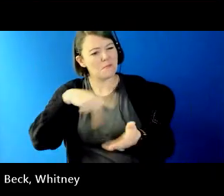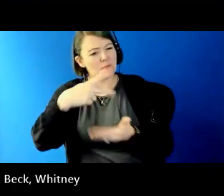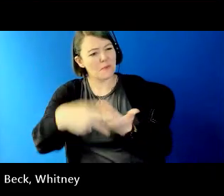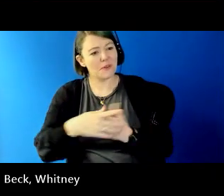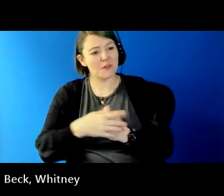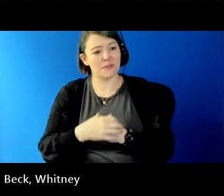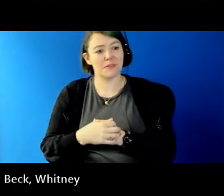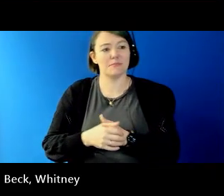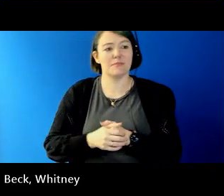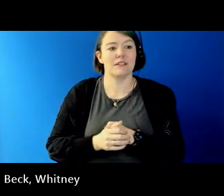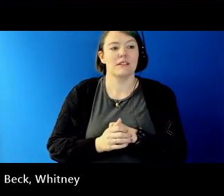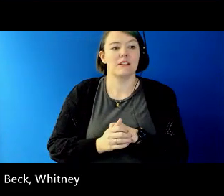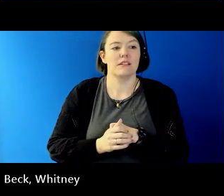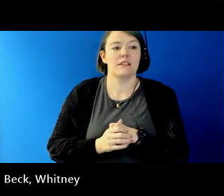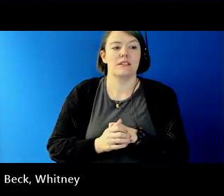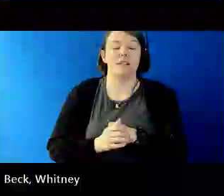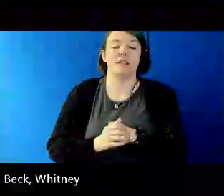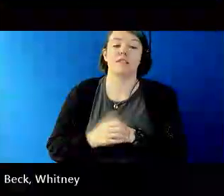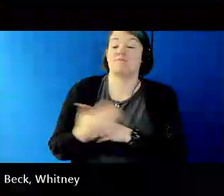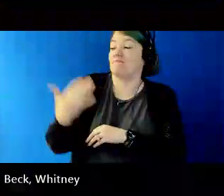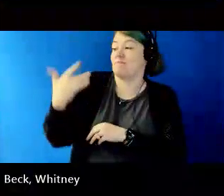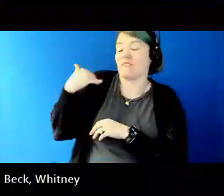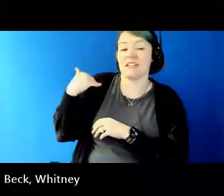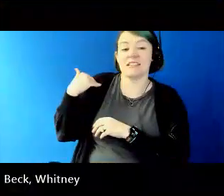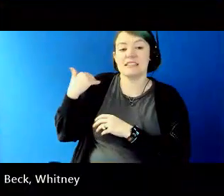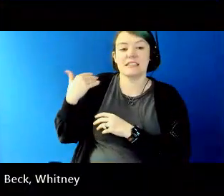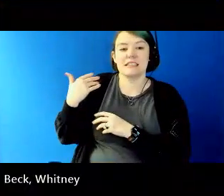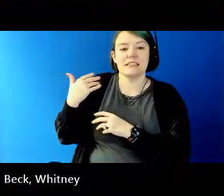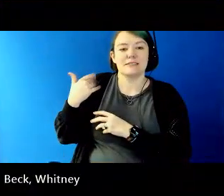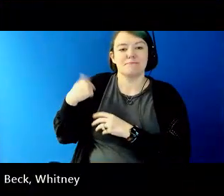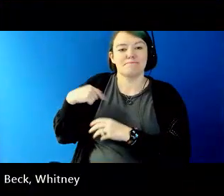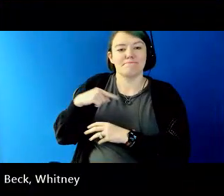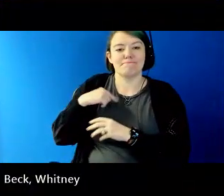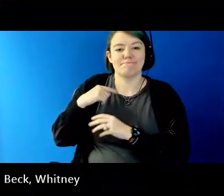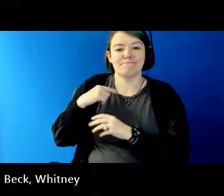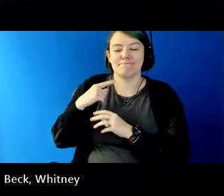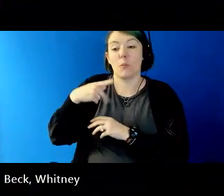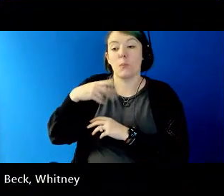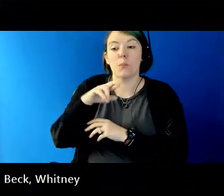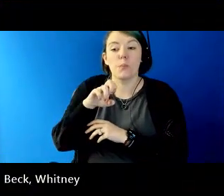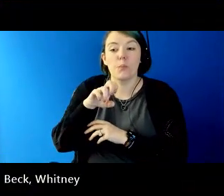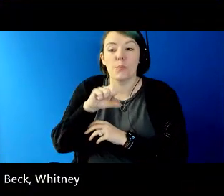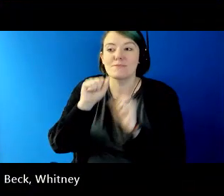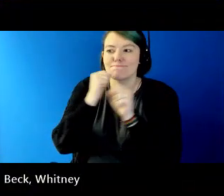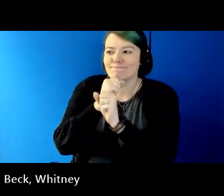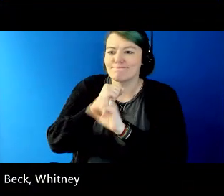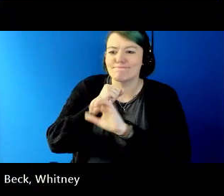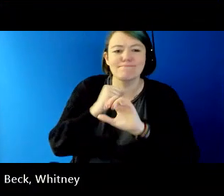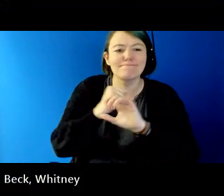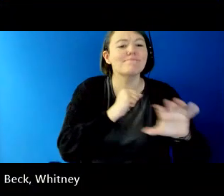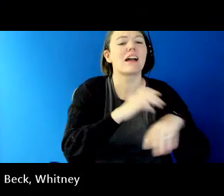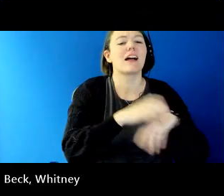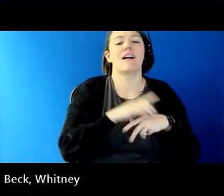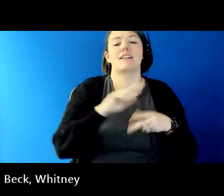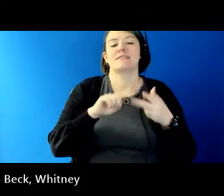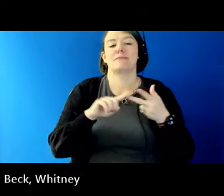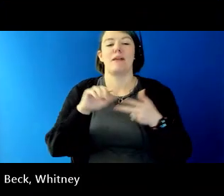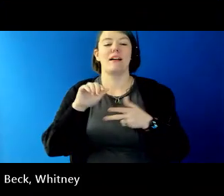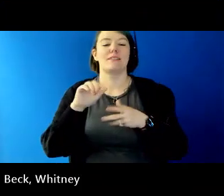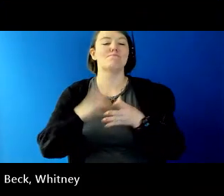office has done some press releases. We've done some ambassador stories. We'll come back to the employer and take some photos and some